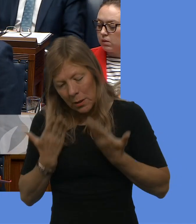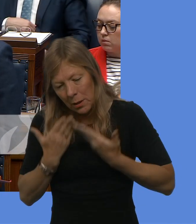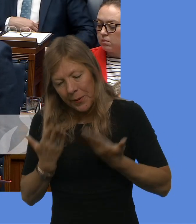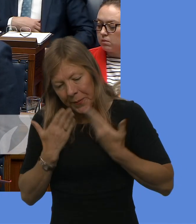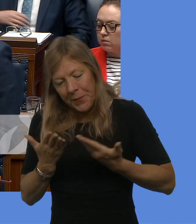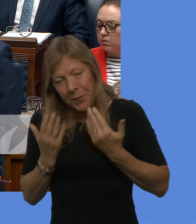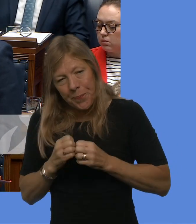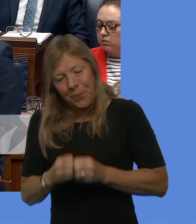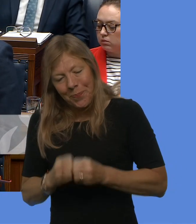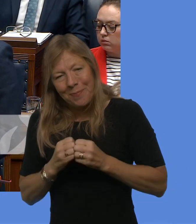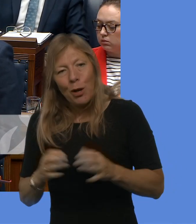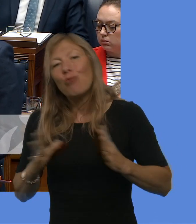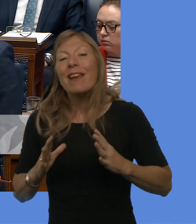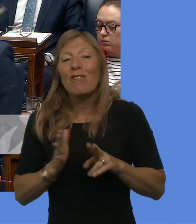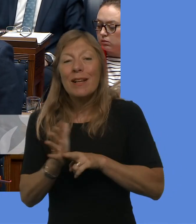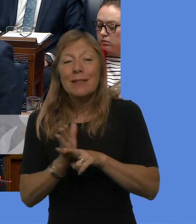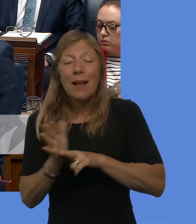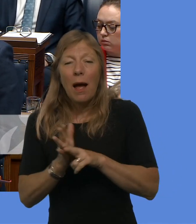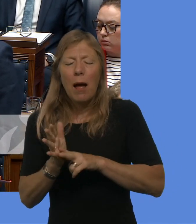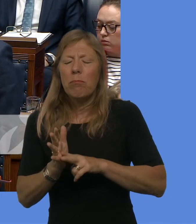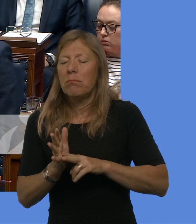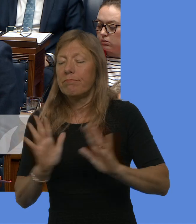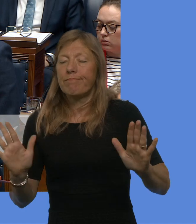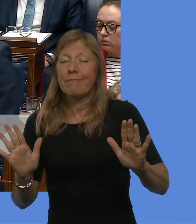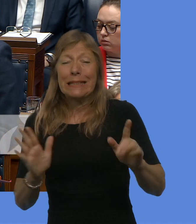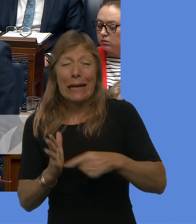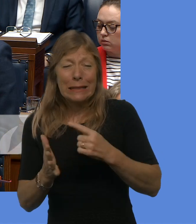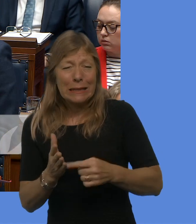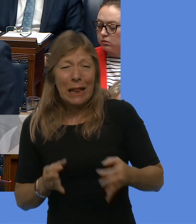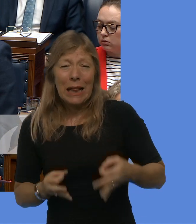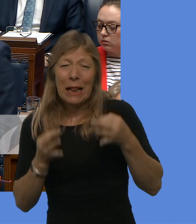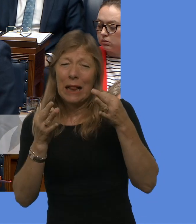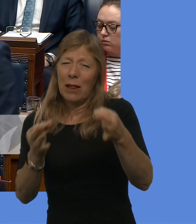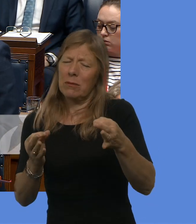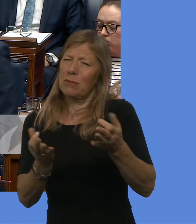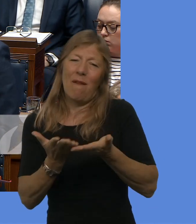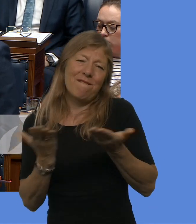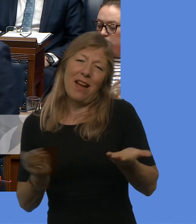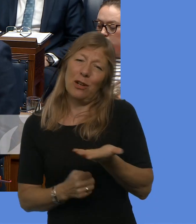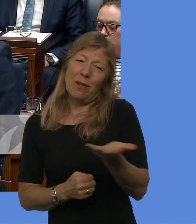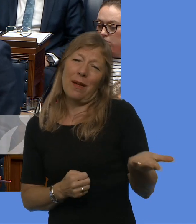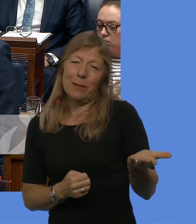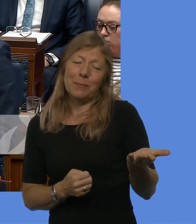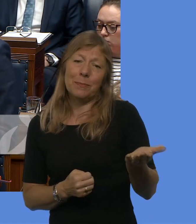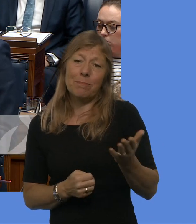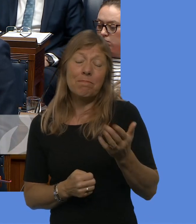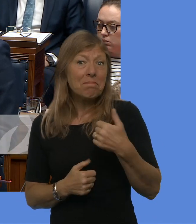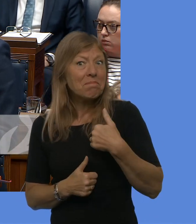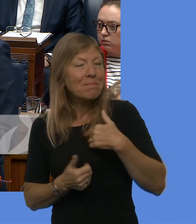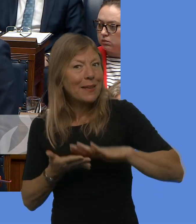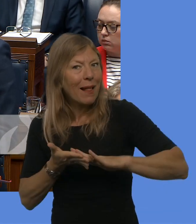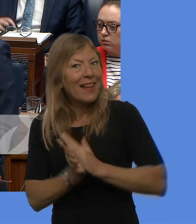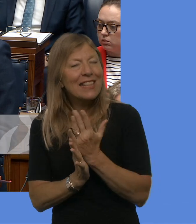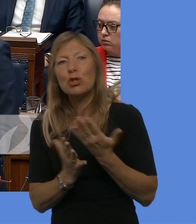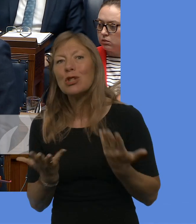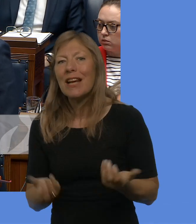to have the opportunity to sit those exams would have been something that was unacceptable. So I was pleased that we didn't have the strike